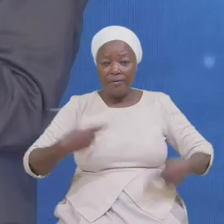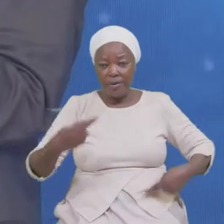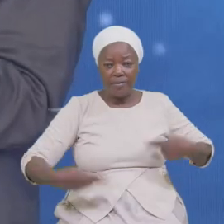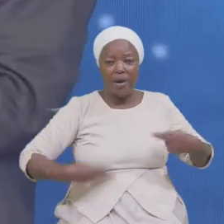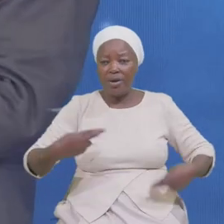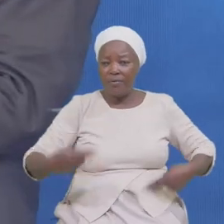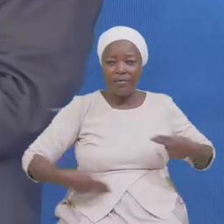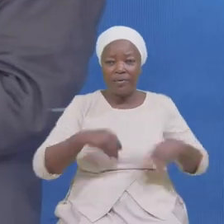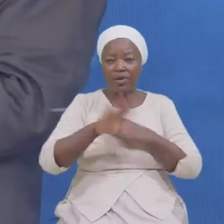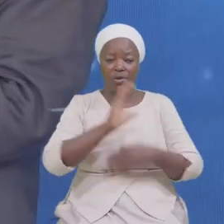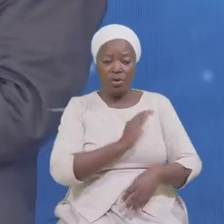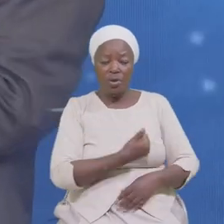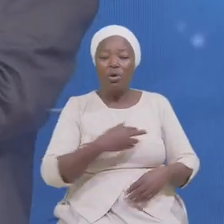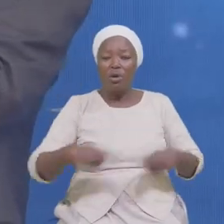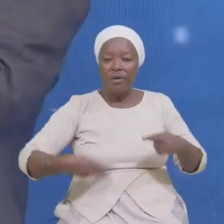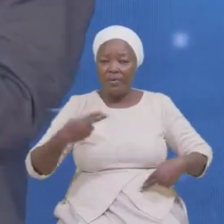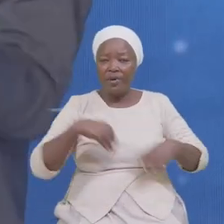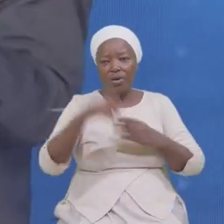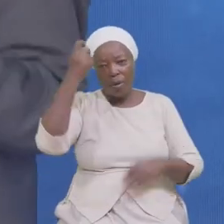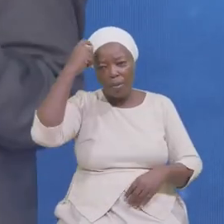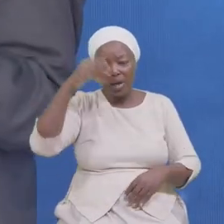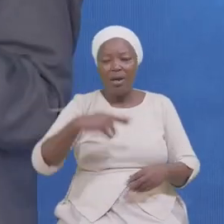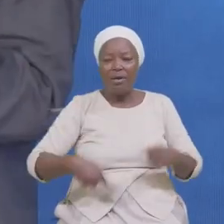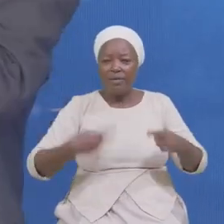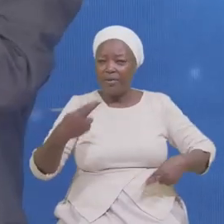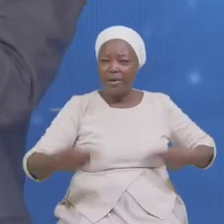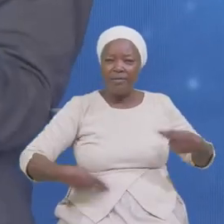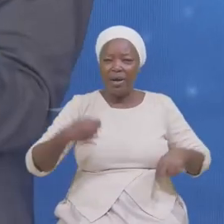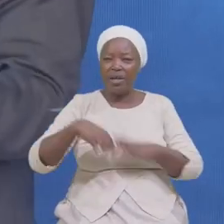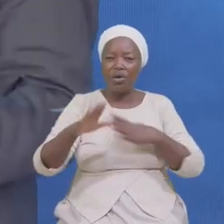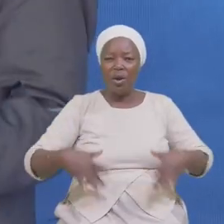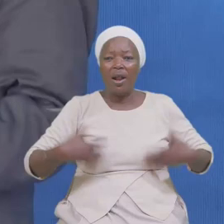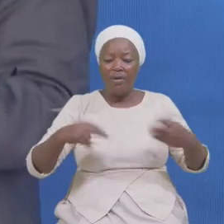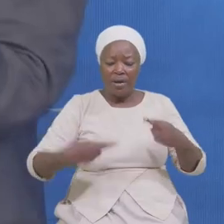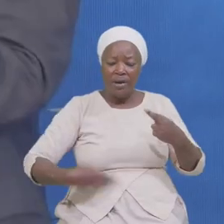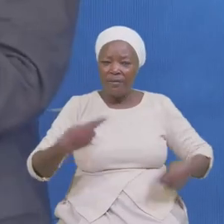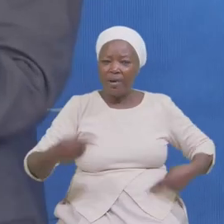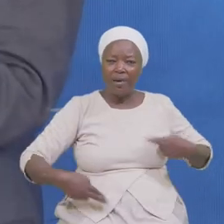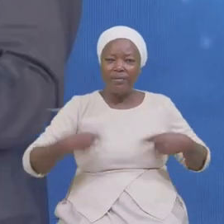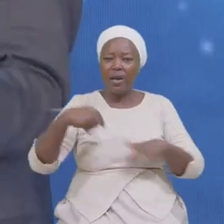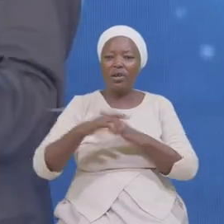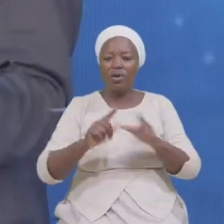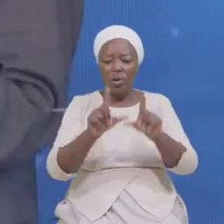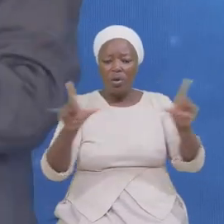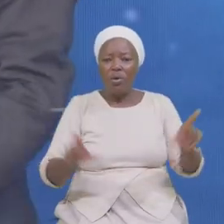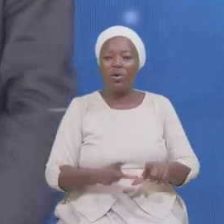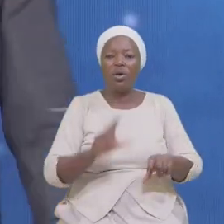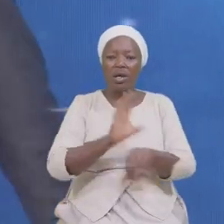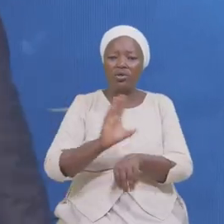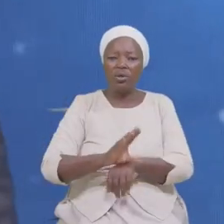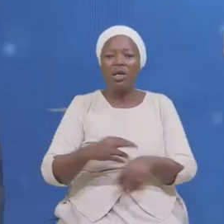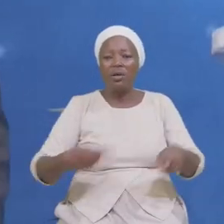your soul, revival in your mind, revival in your life, revival in your local congregation,